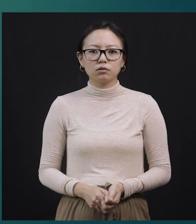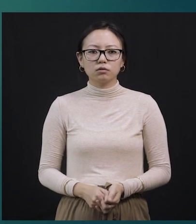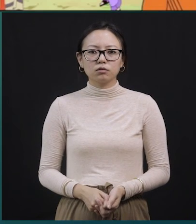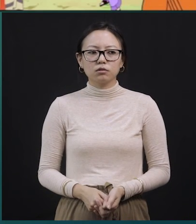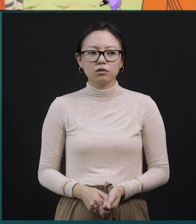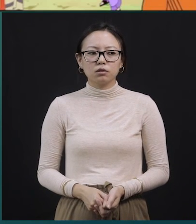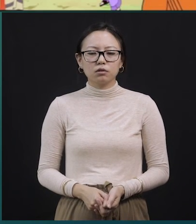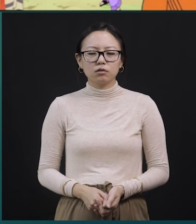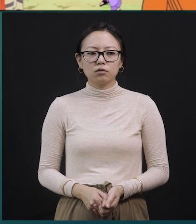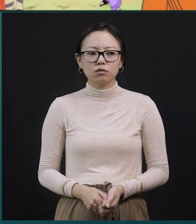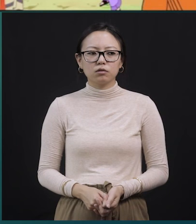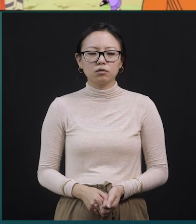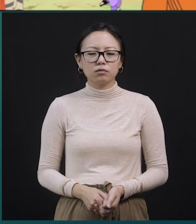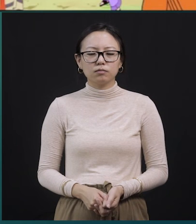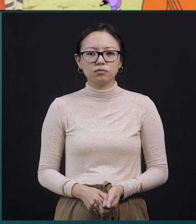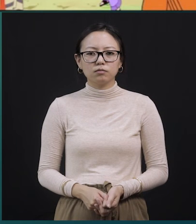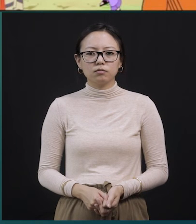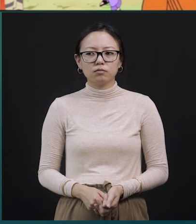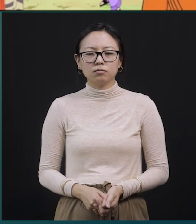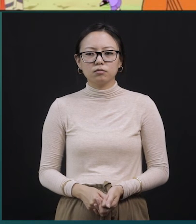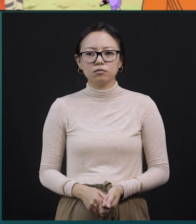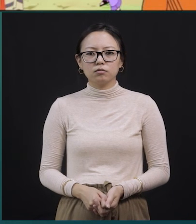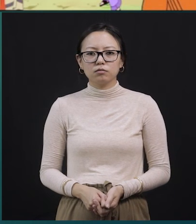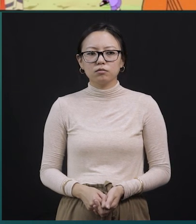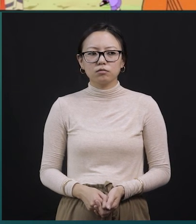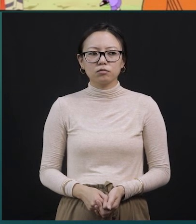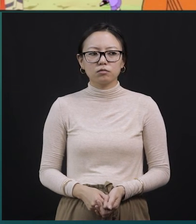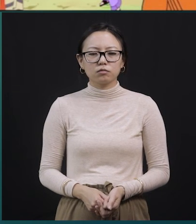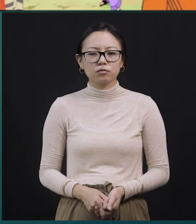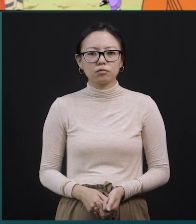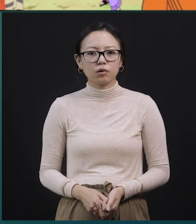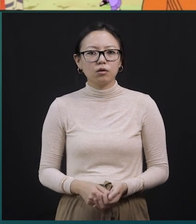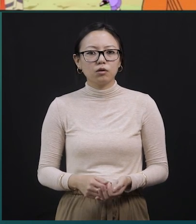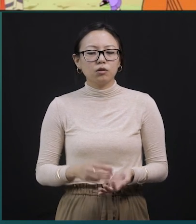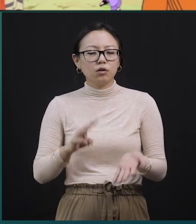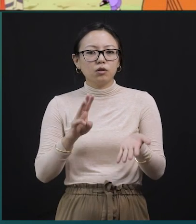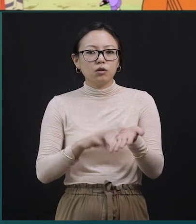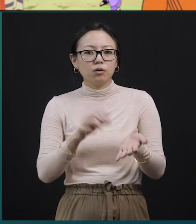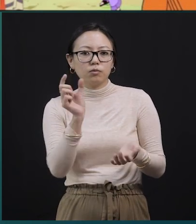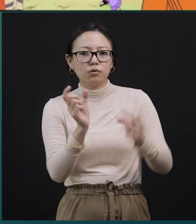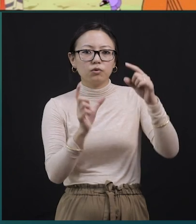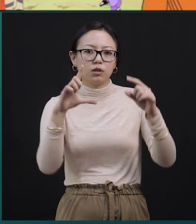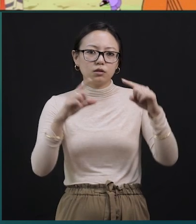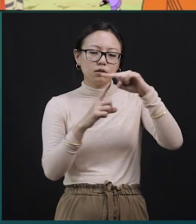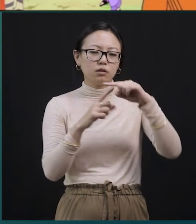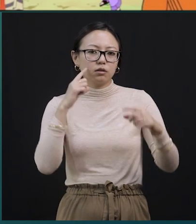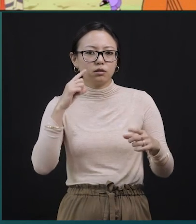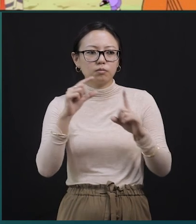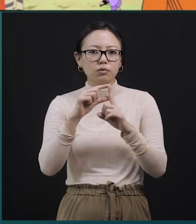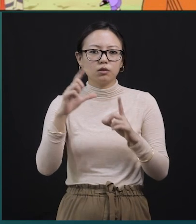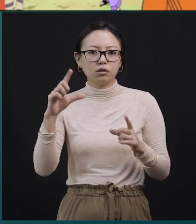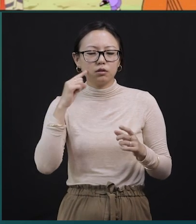and the main thing that you have to keep it is multiplication, which is very much essential for